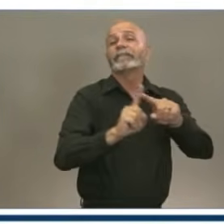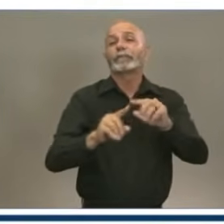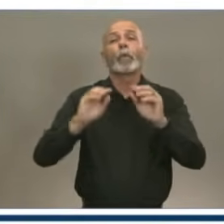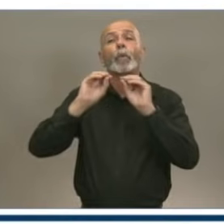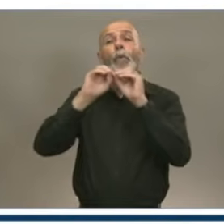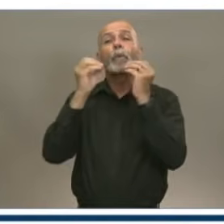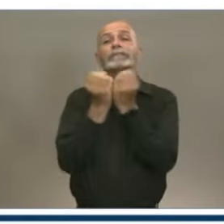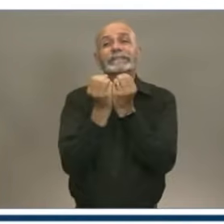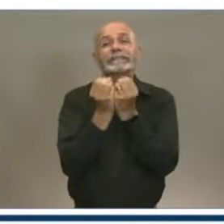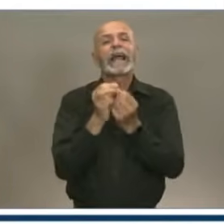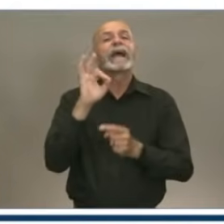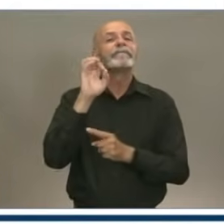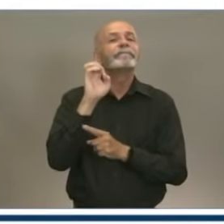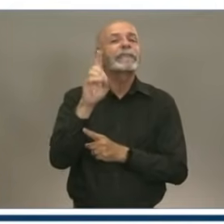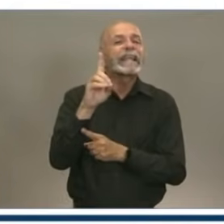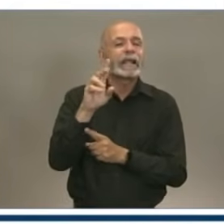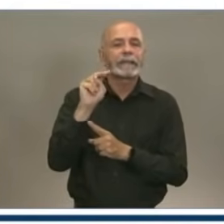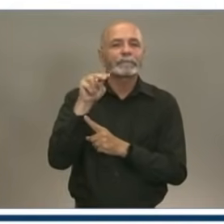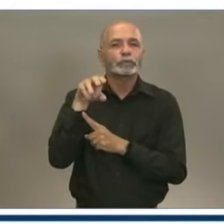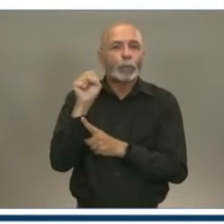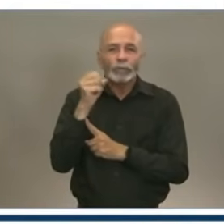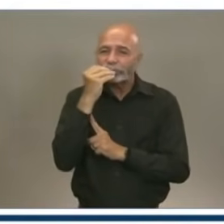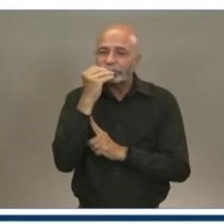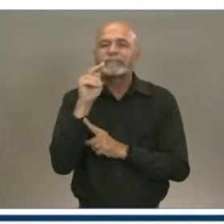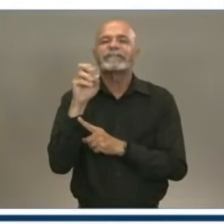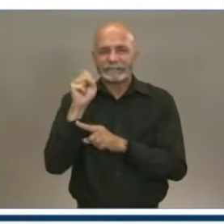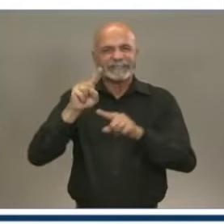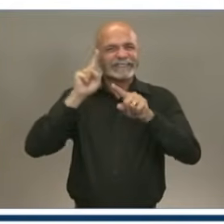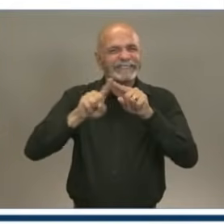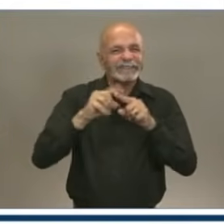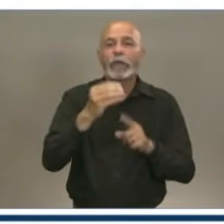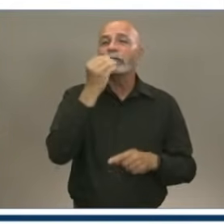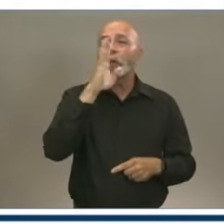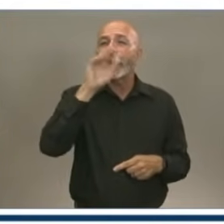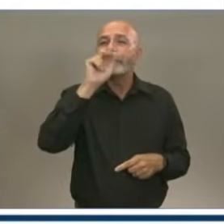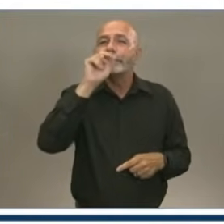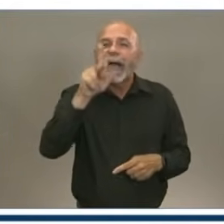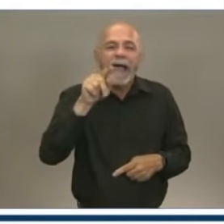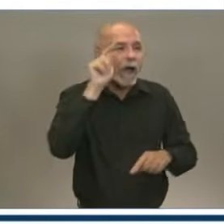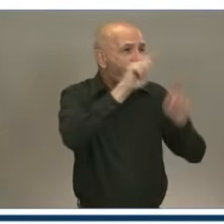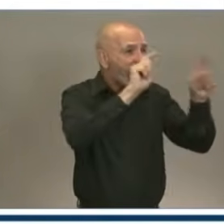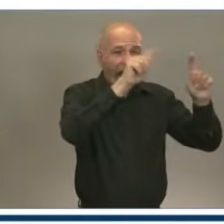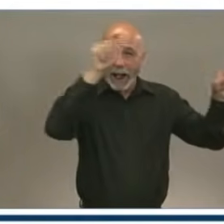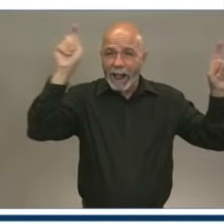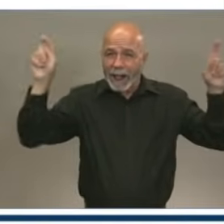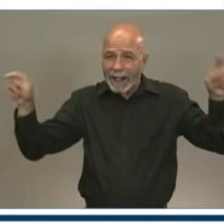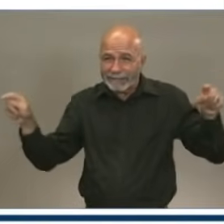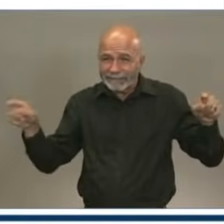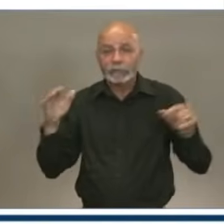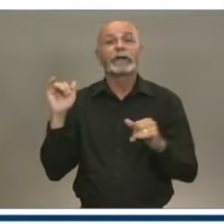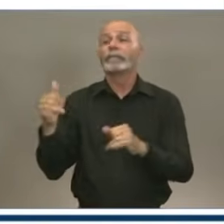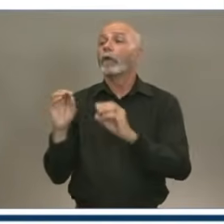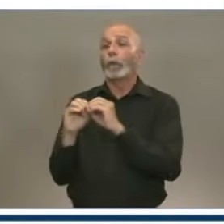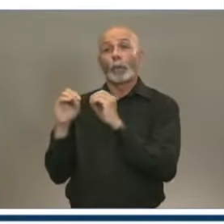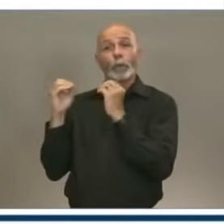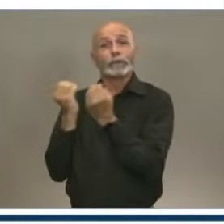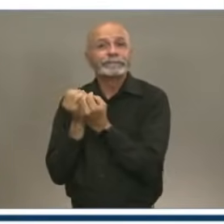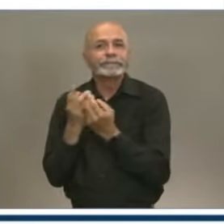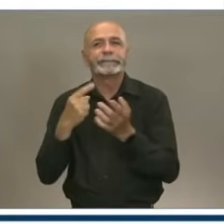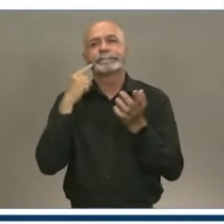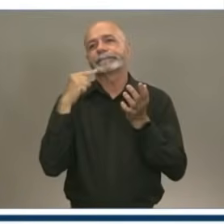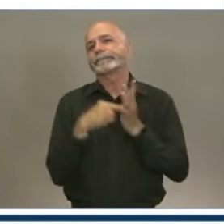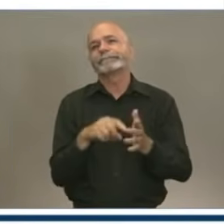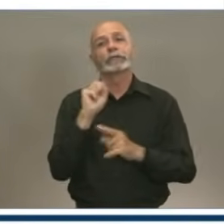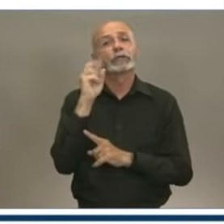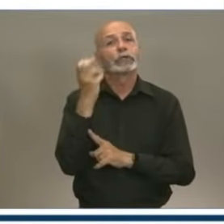and the network of food banks that they represent, as well as organizations such as Shelter Nova Scotia